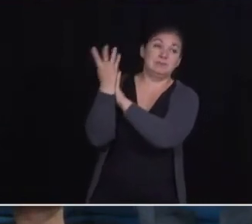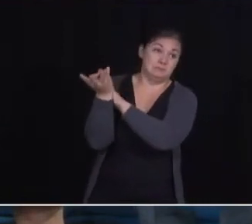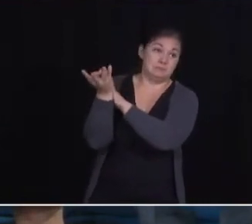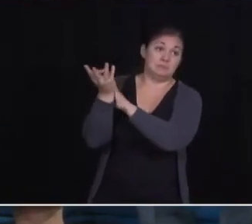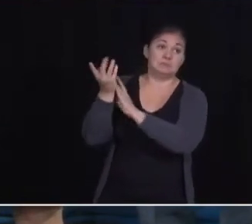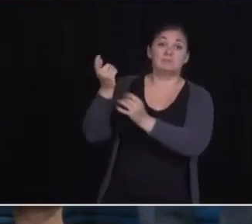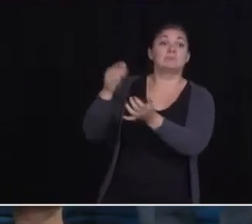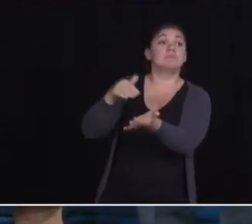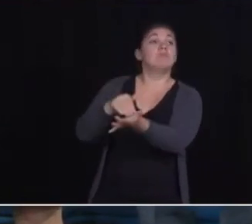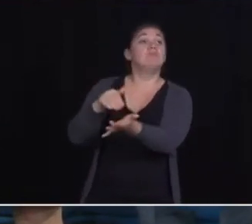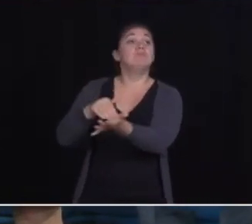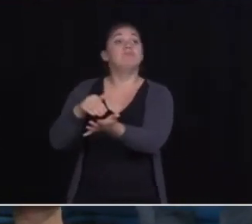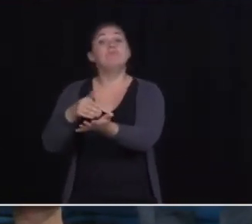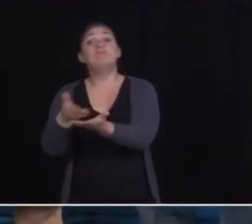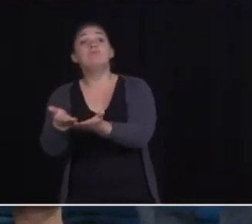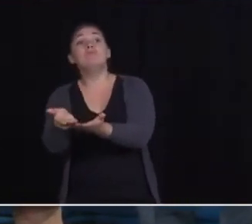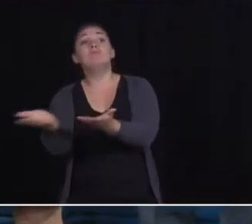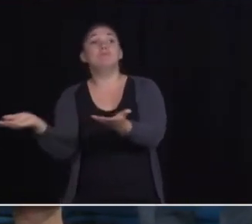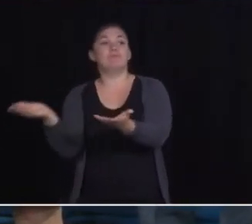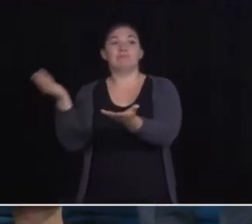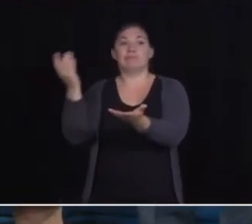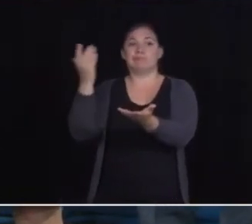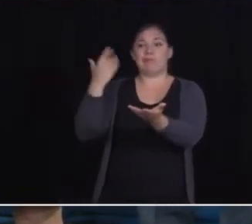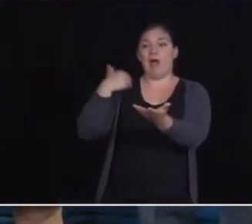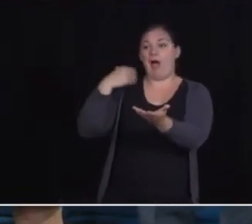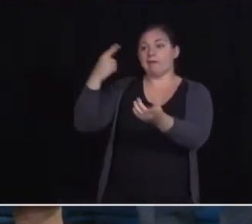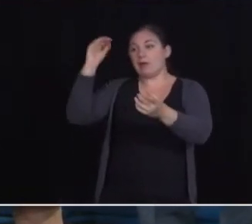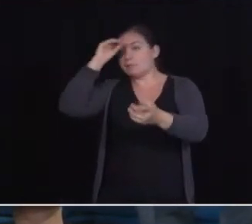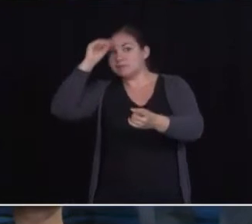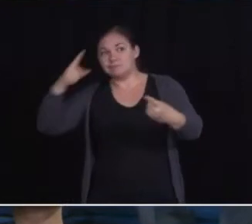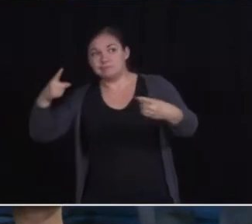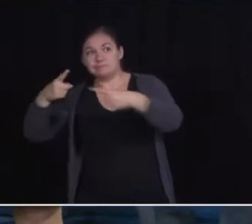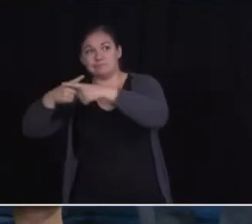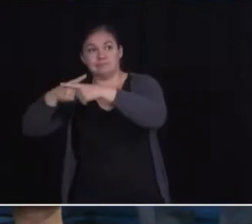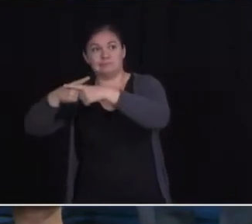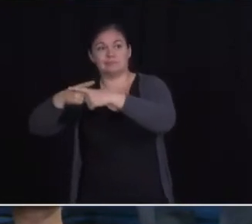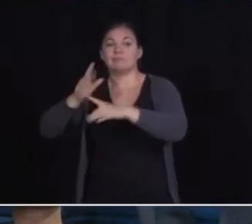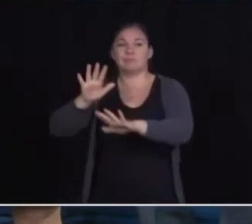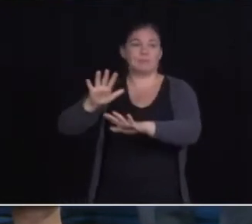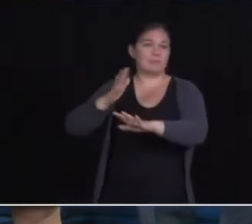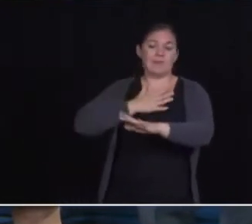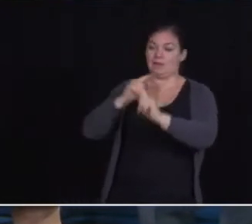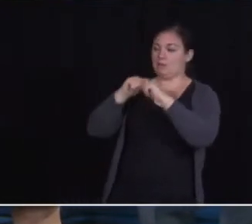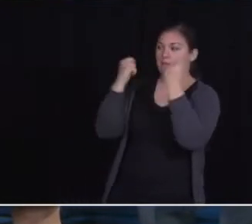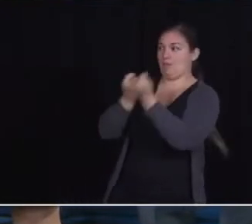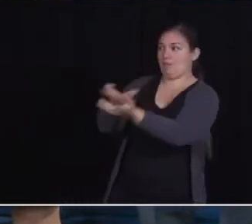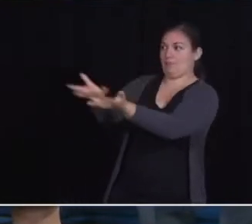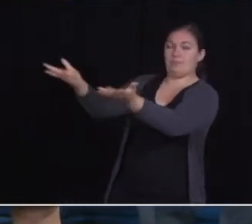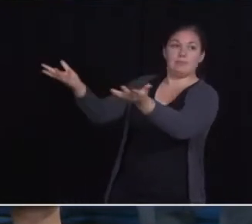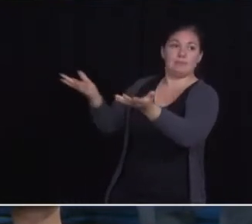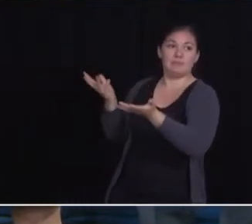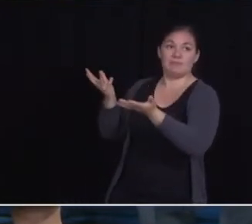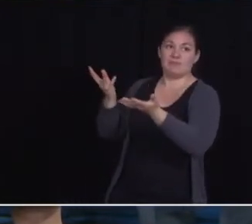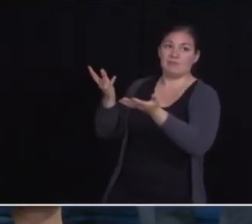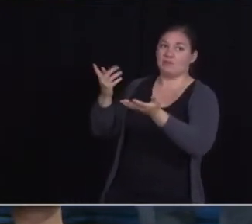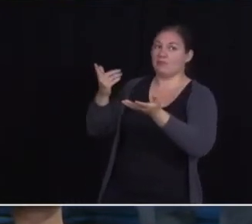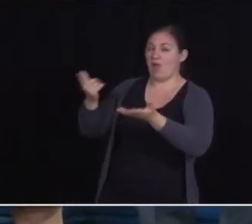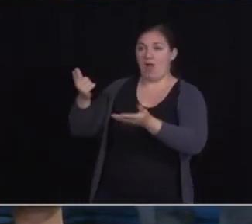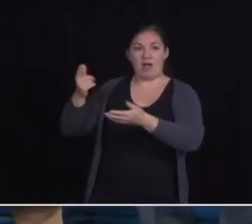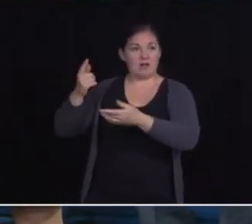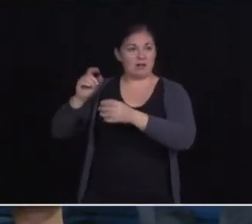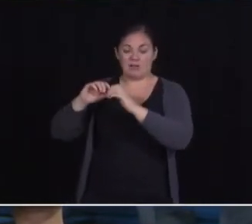team that has brought me through this right from day one. I've relied on Dr. Williams and his whole team, and I'm going